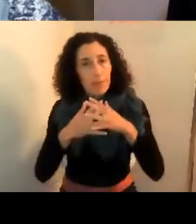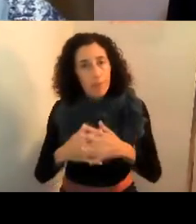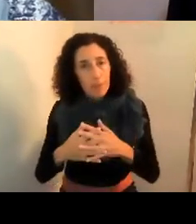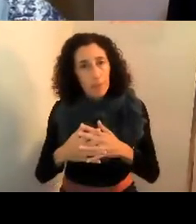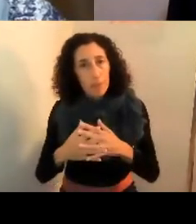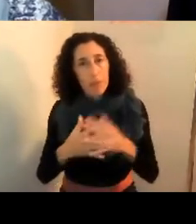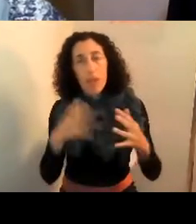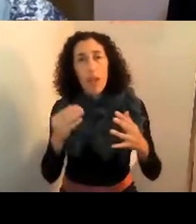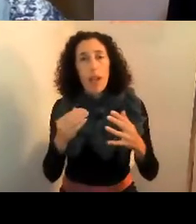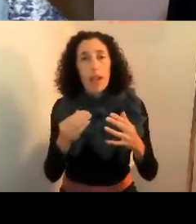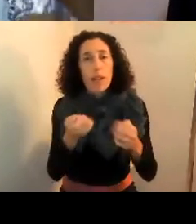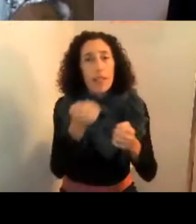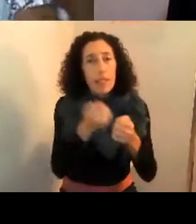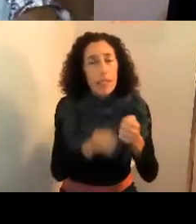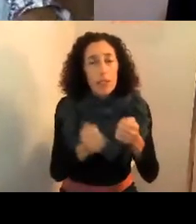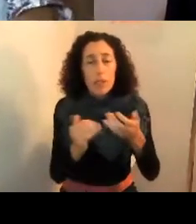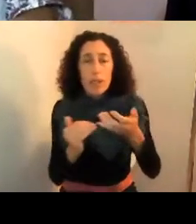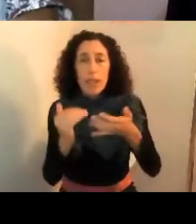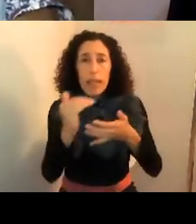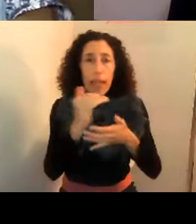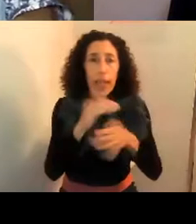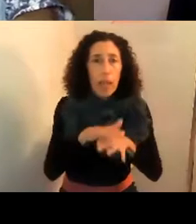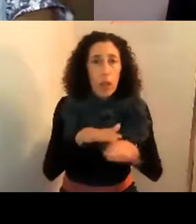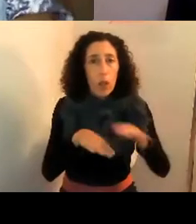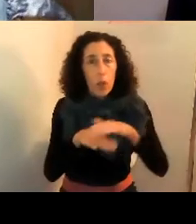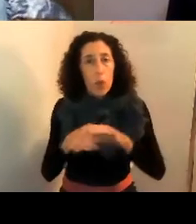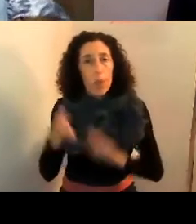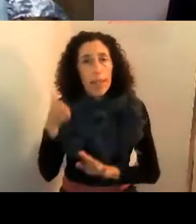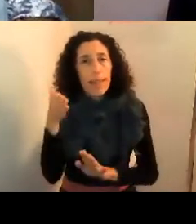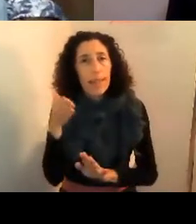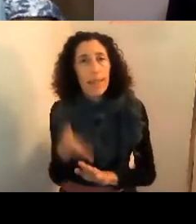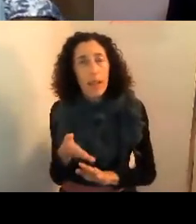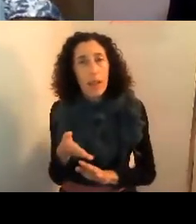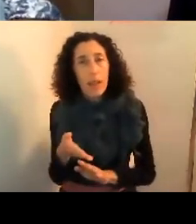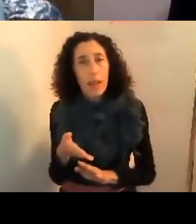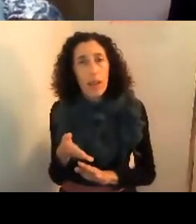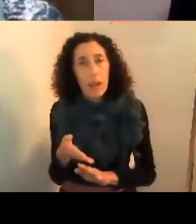work is not sustainable without comprehensive